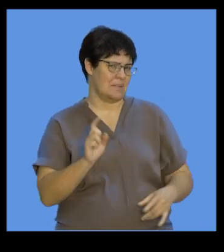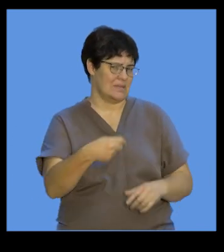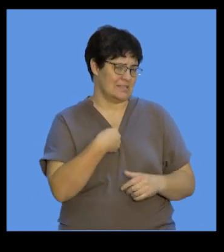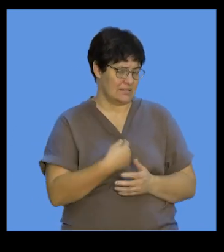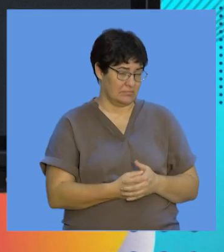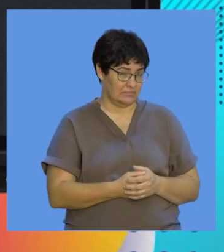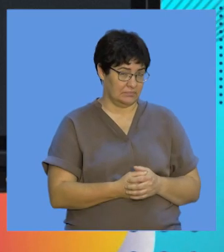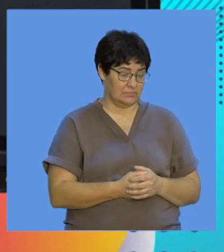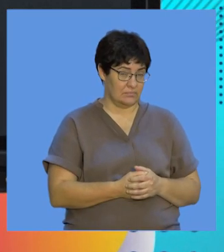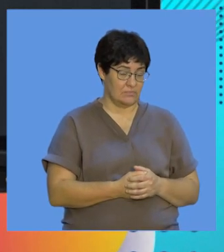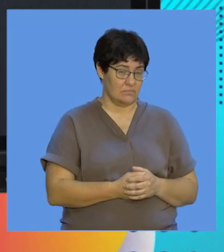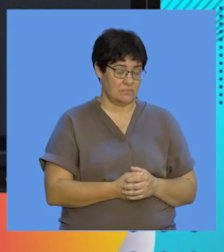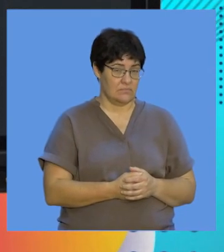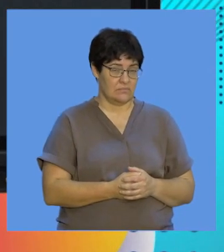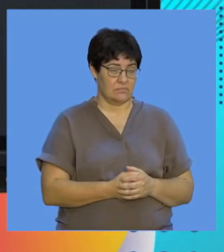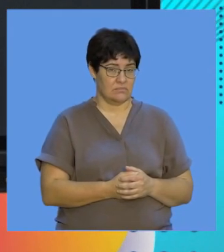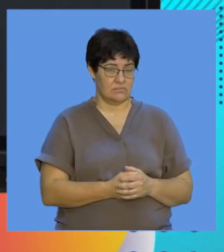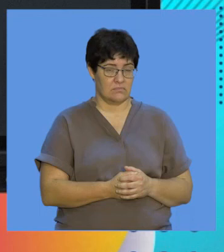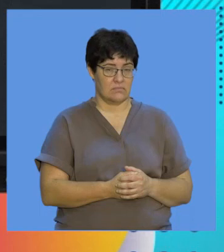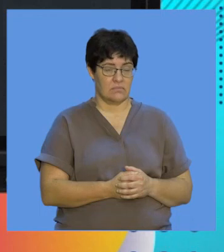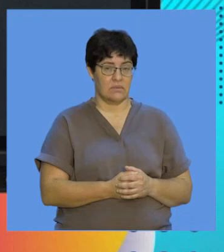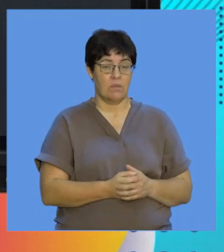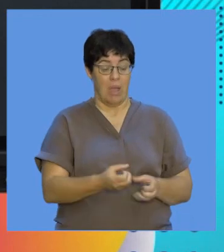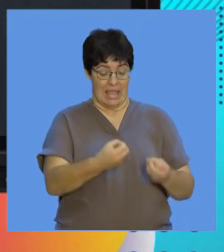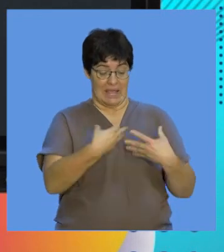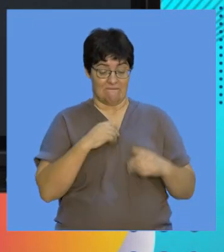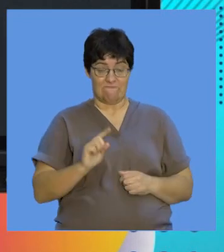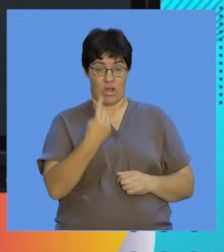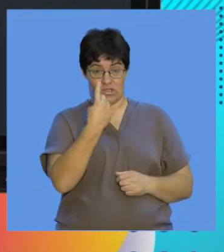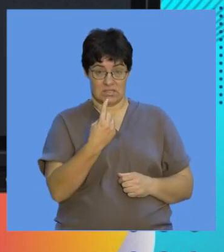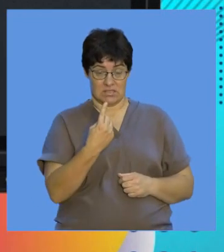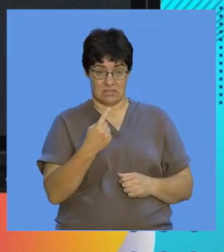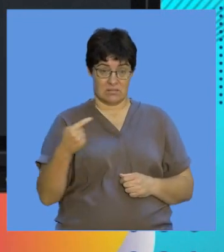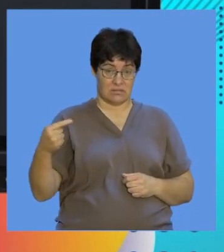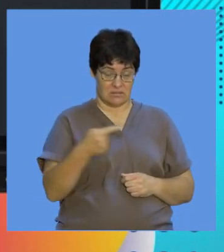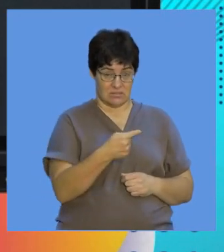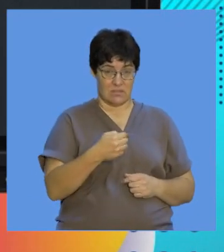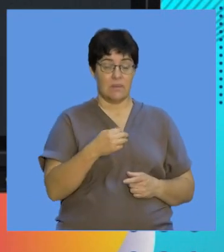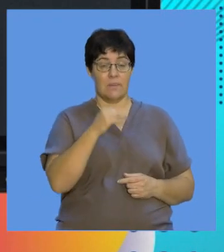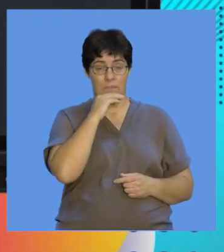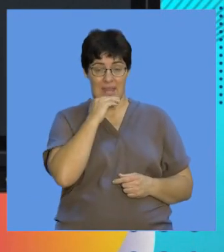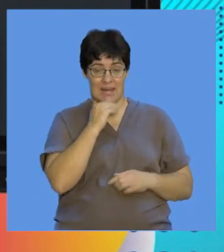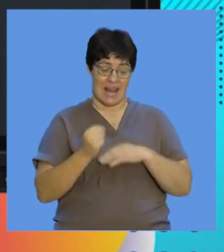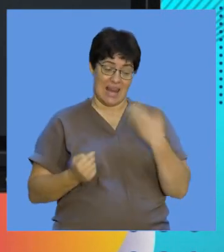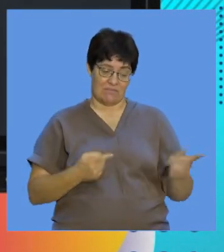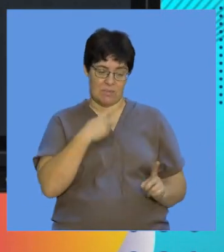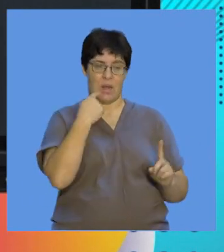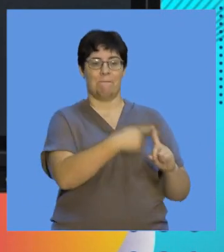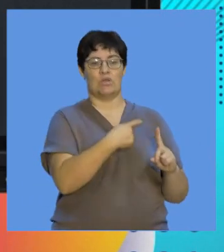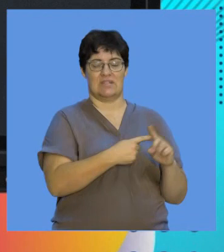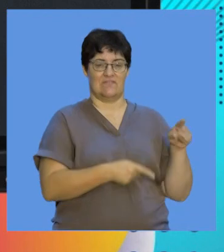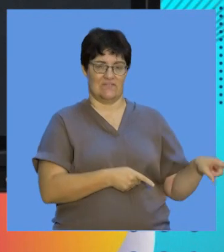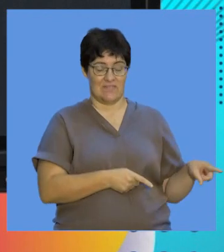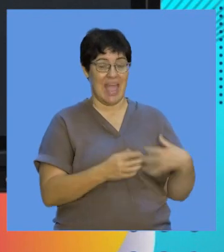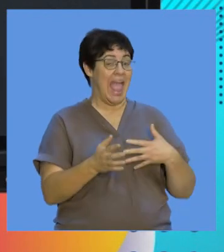I'm going to take the first direction that was given to me as positive, and that was going to the left. So